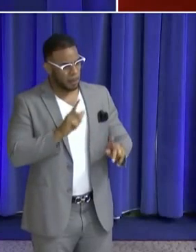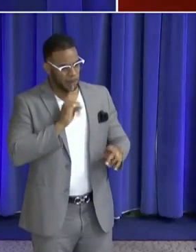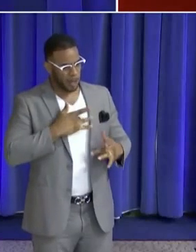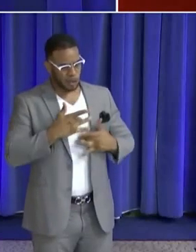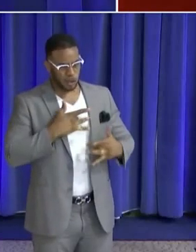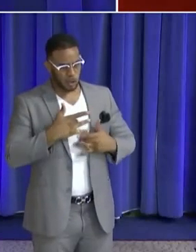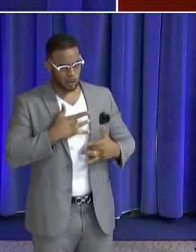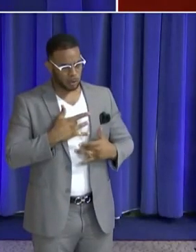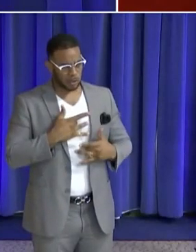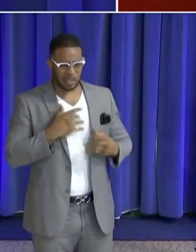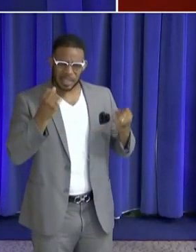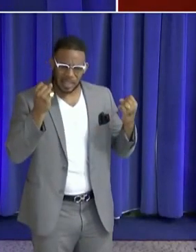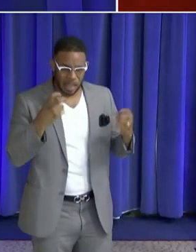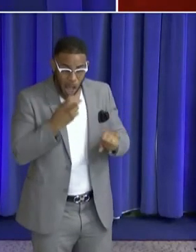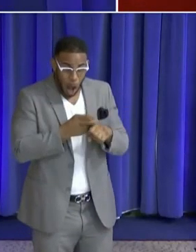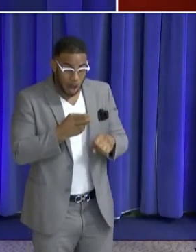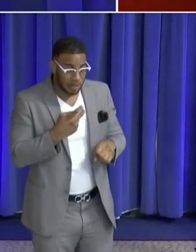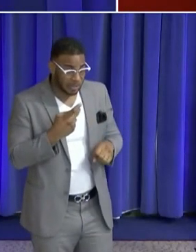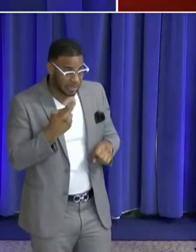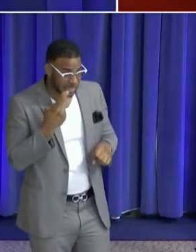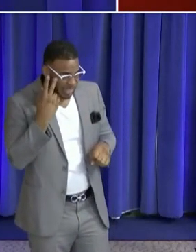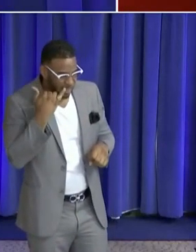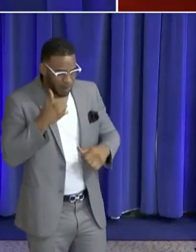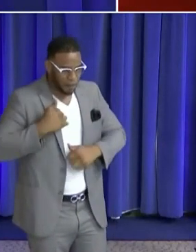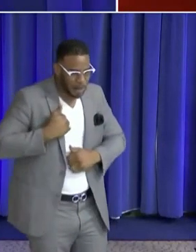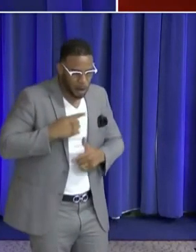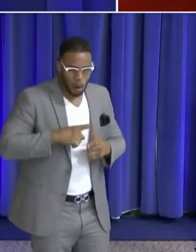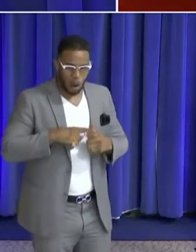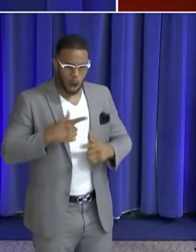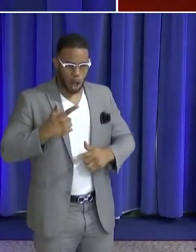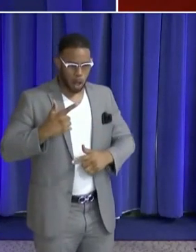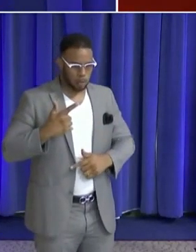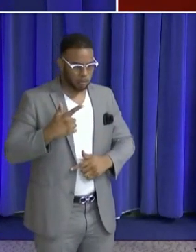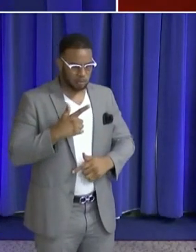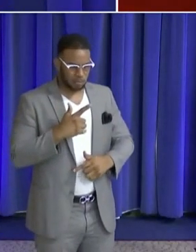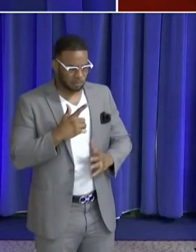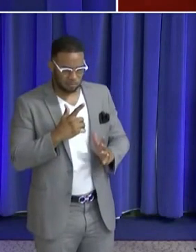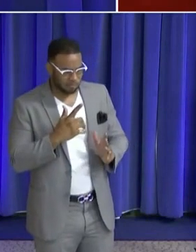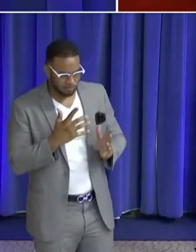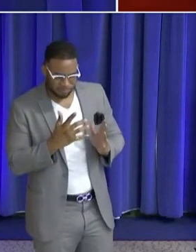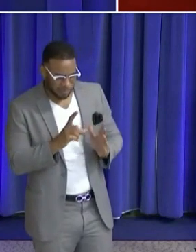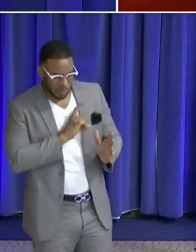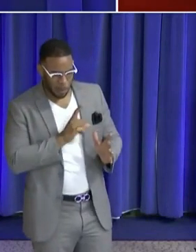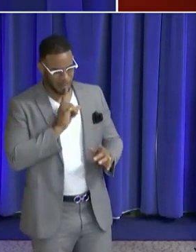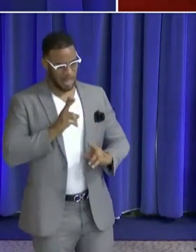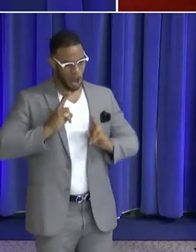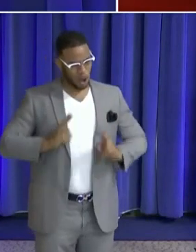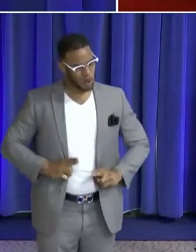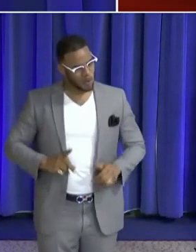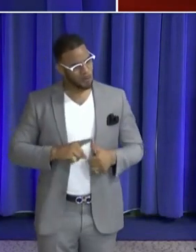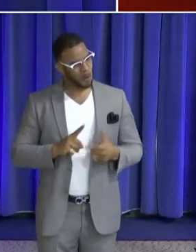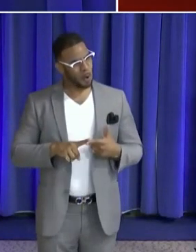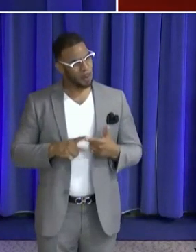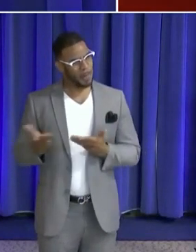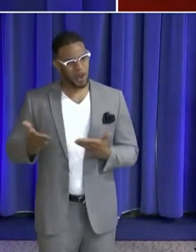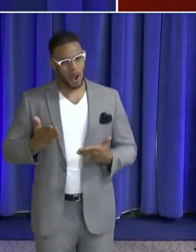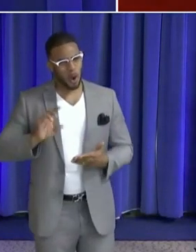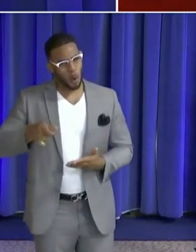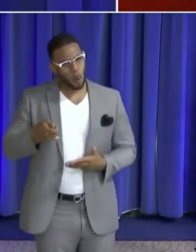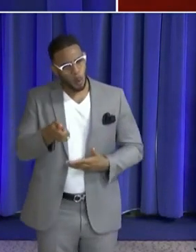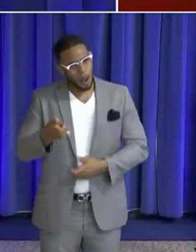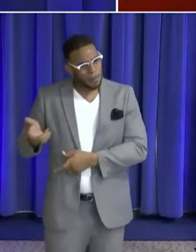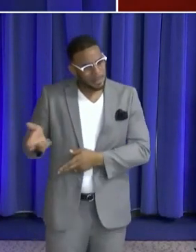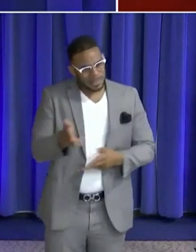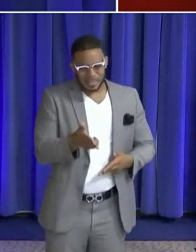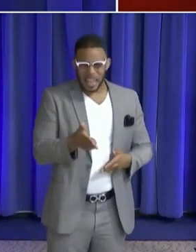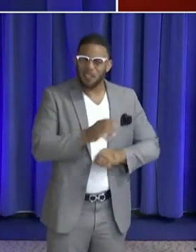of, and it's hard to tell if they're military or whether they're law enforcement, but they're uniformed, they're carrying weapons, and